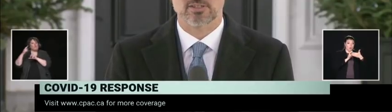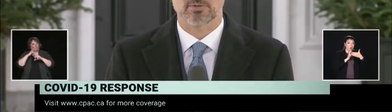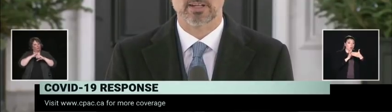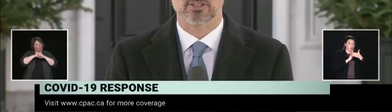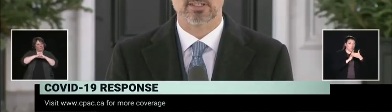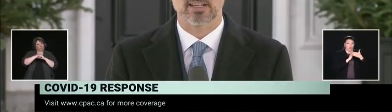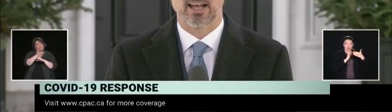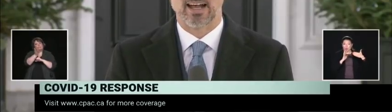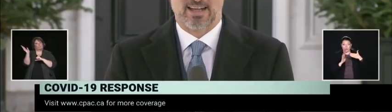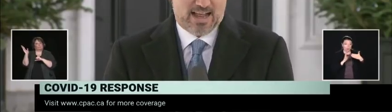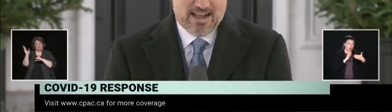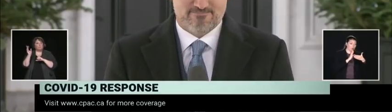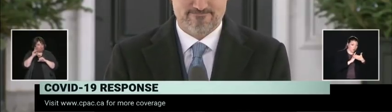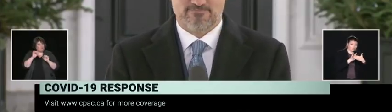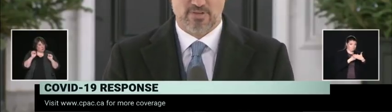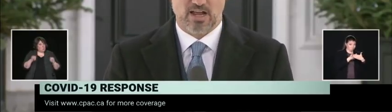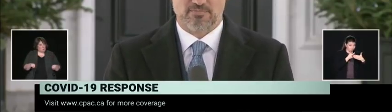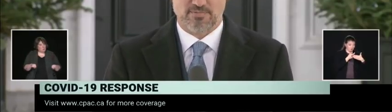certain situations.